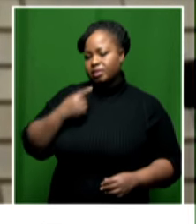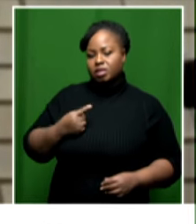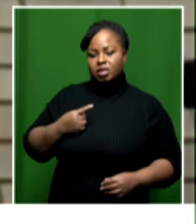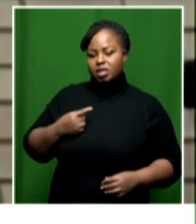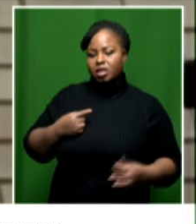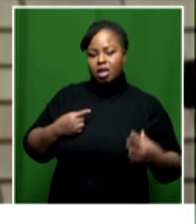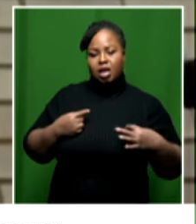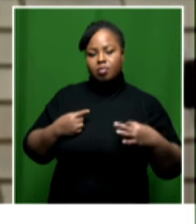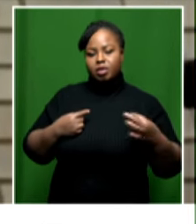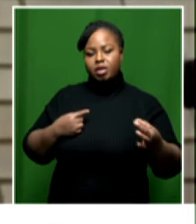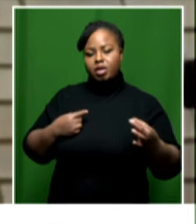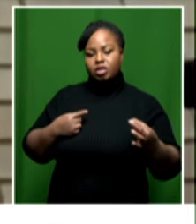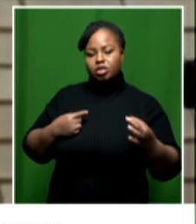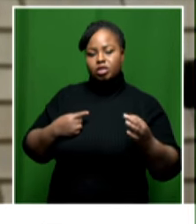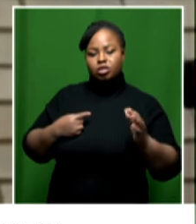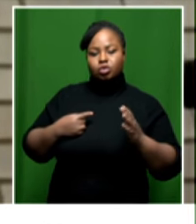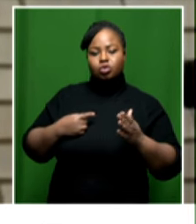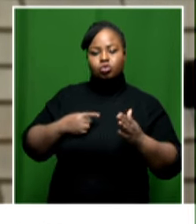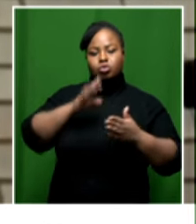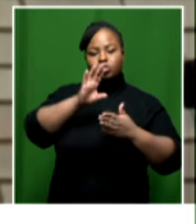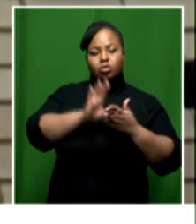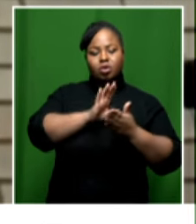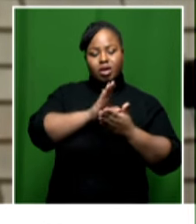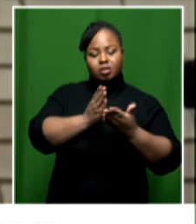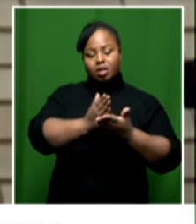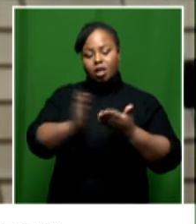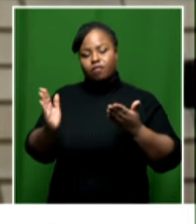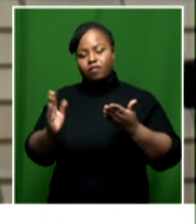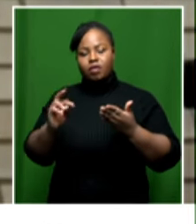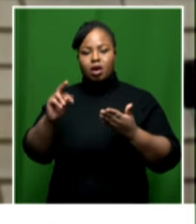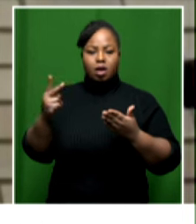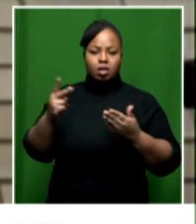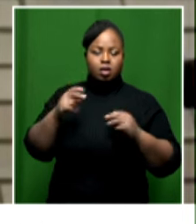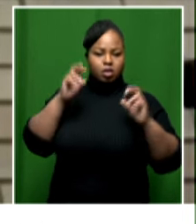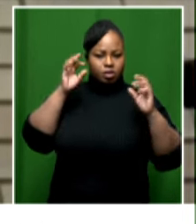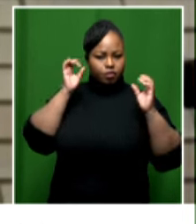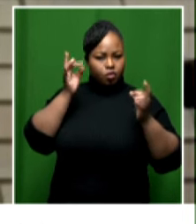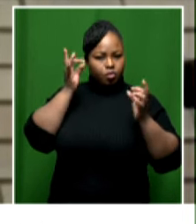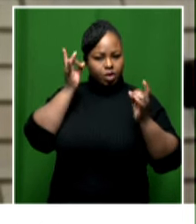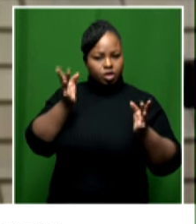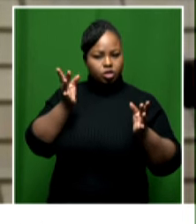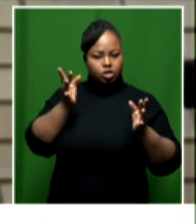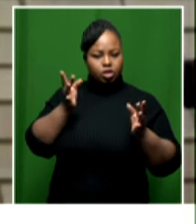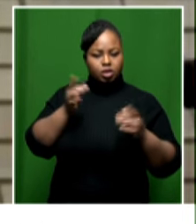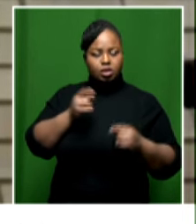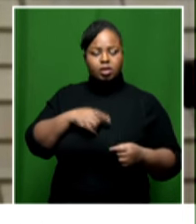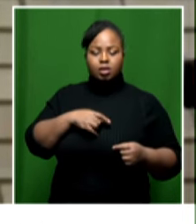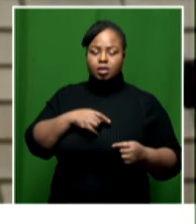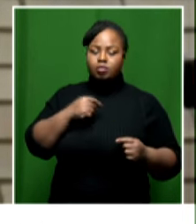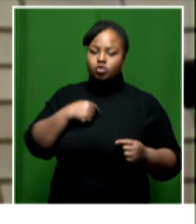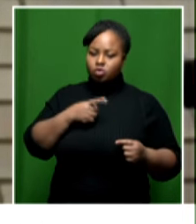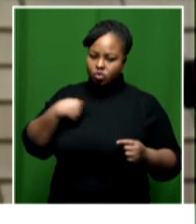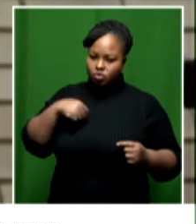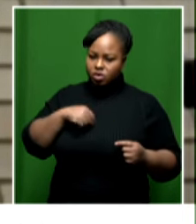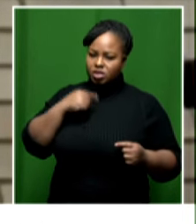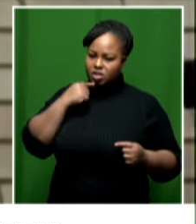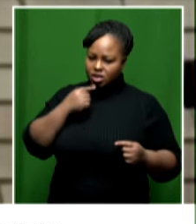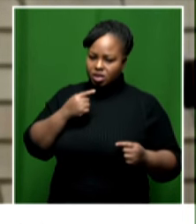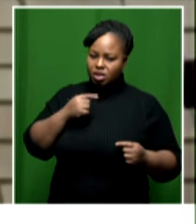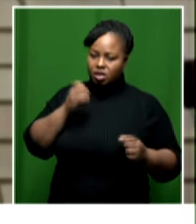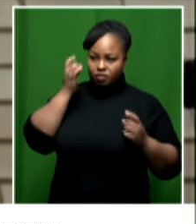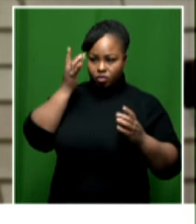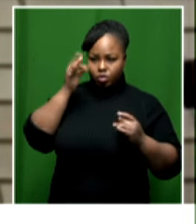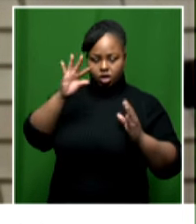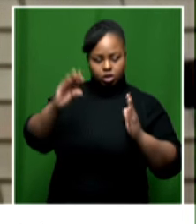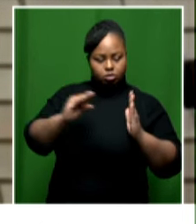application for the striking out of any of the information as contended for, and that it is hard to discern